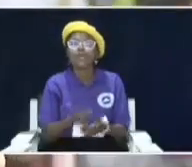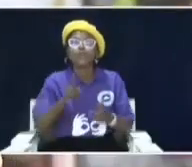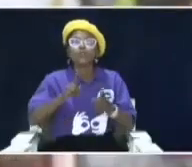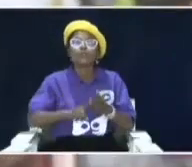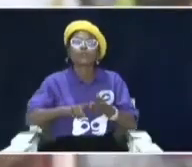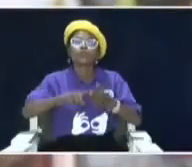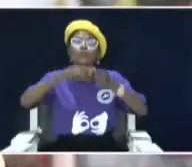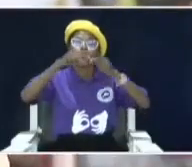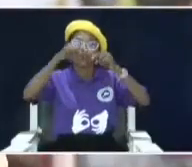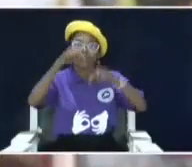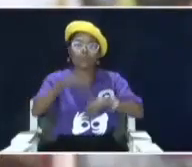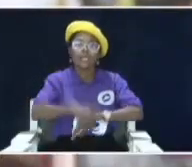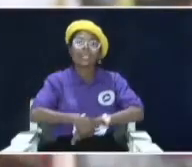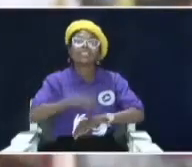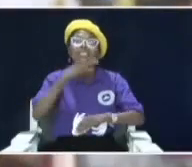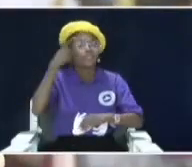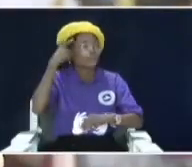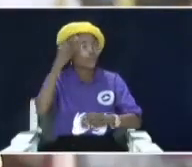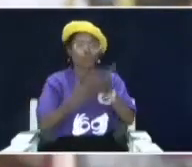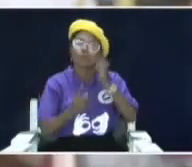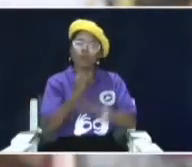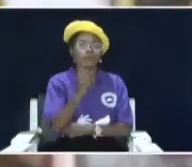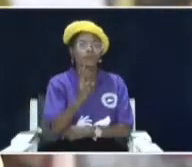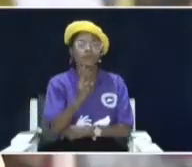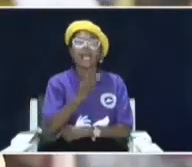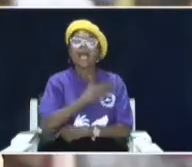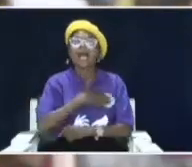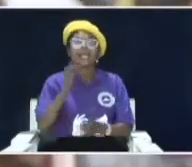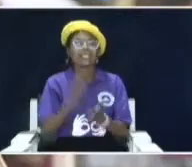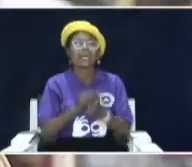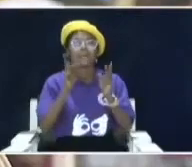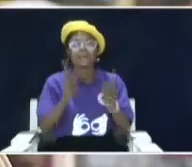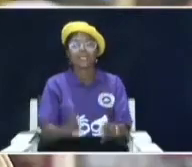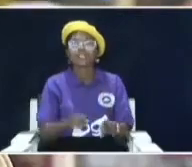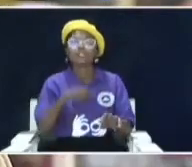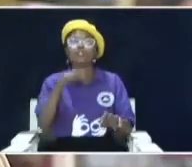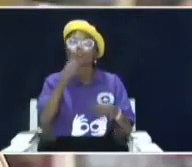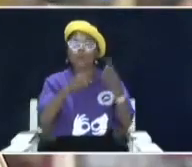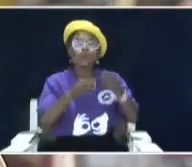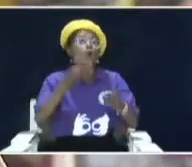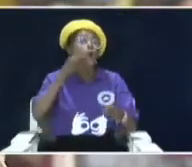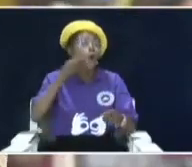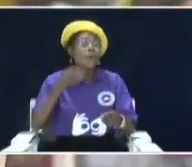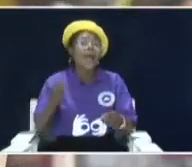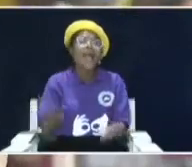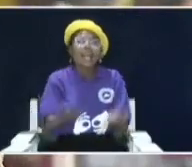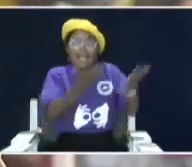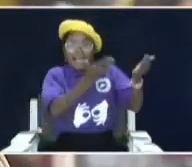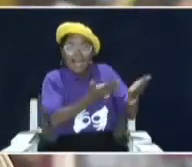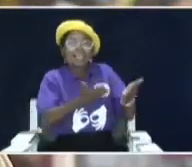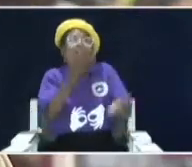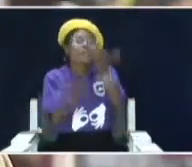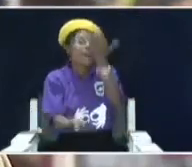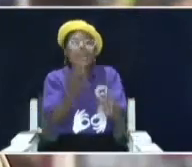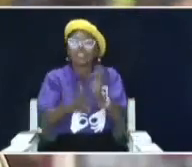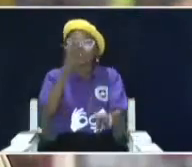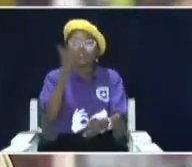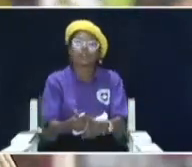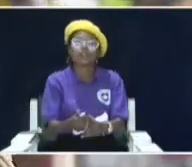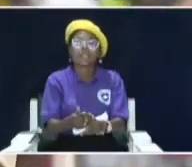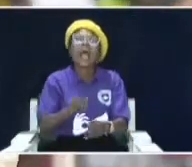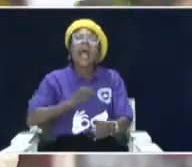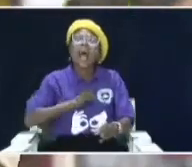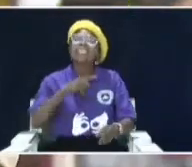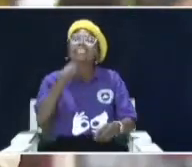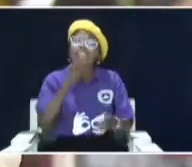Tonight is for somebody, and that fellow is going home carrying fire. I say you